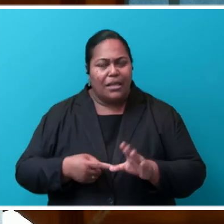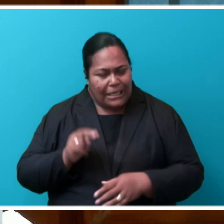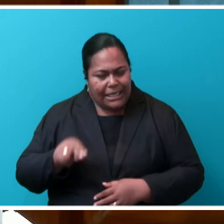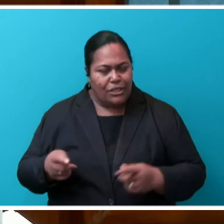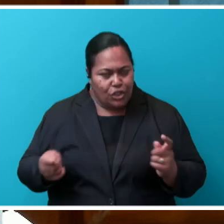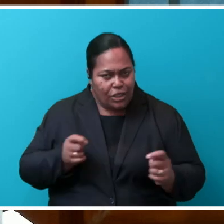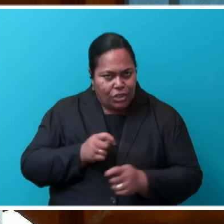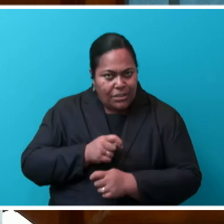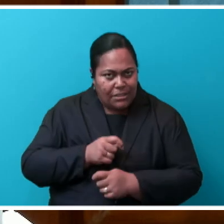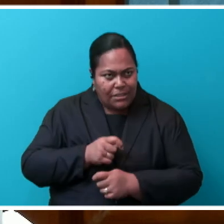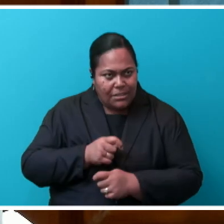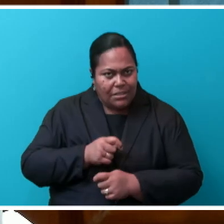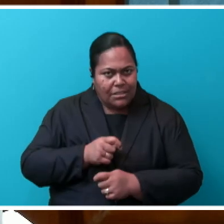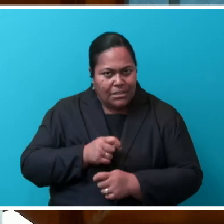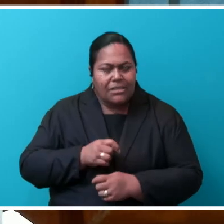commendable,